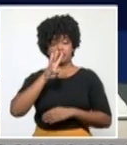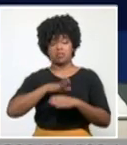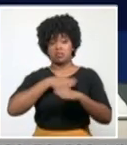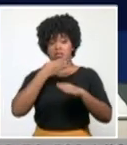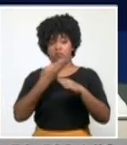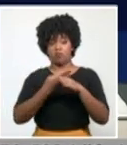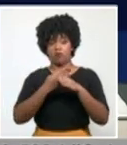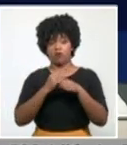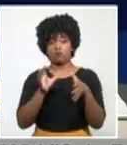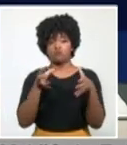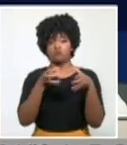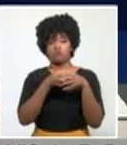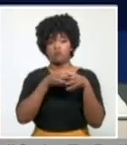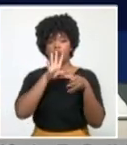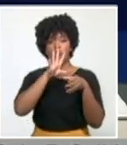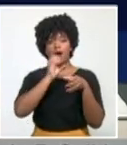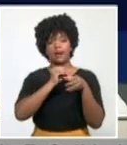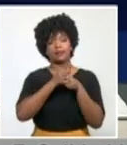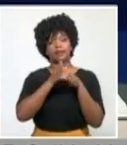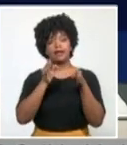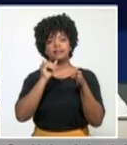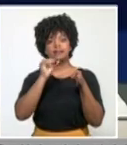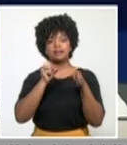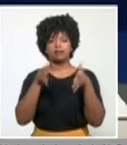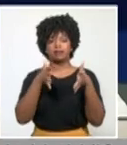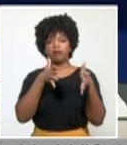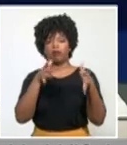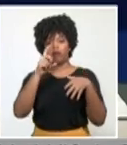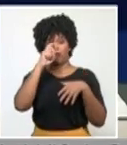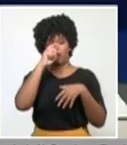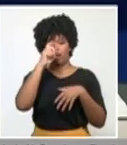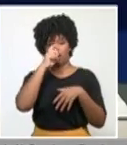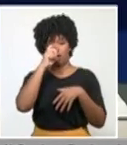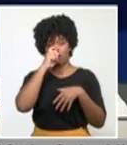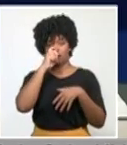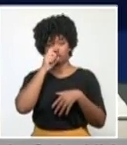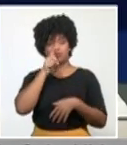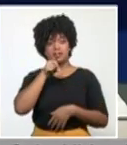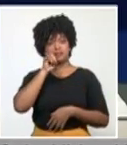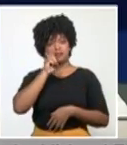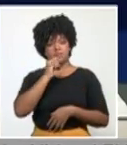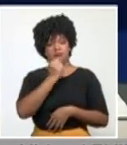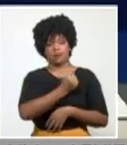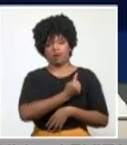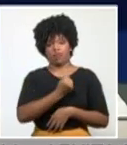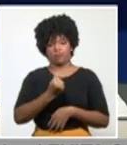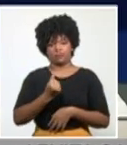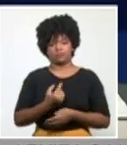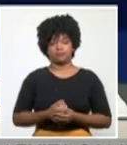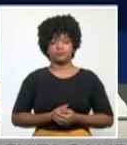followed by the age group of 40 to 60 years with 19 cases.